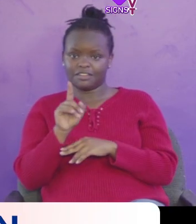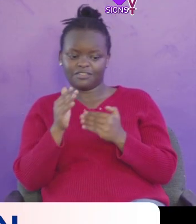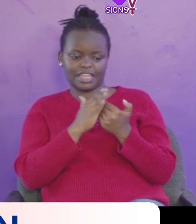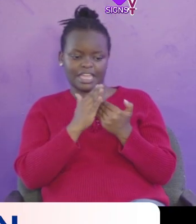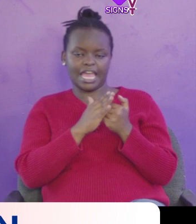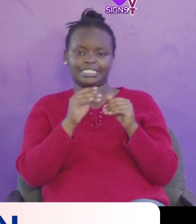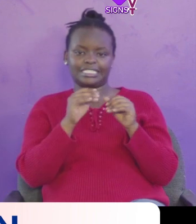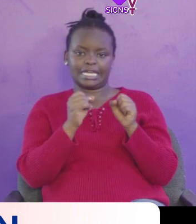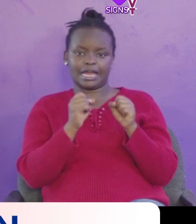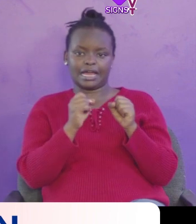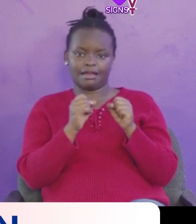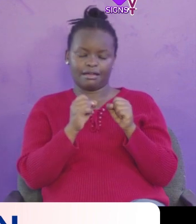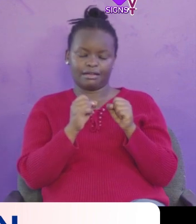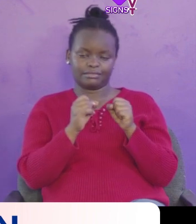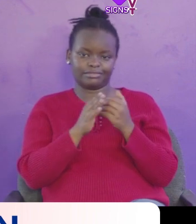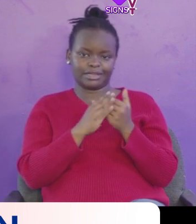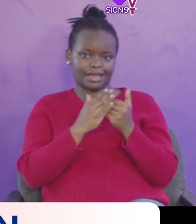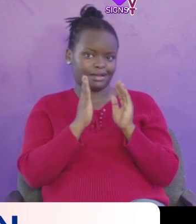Yeah.